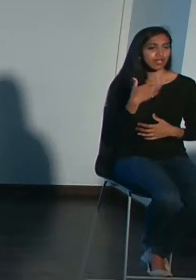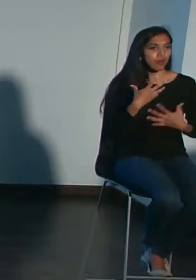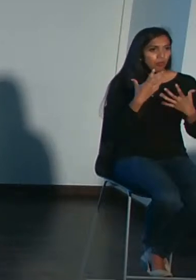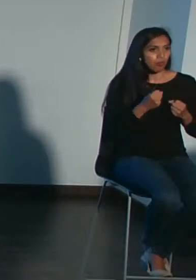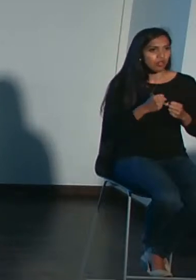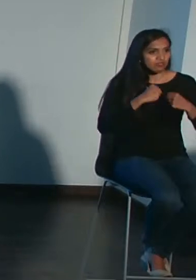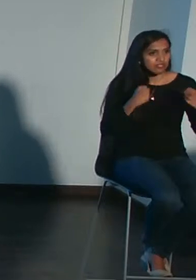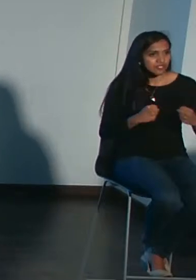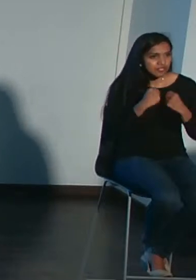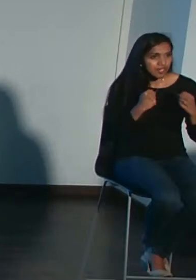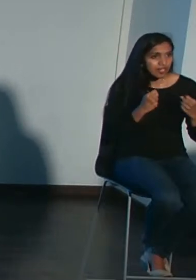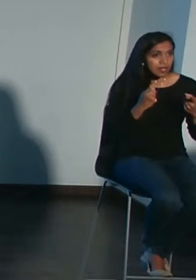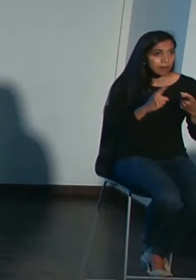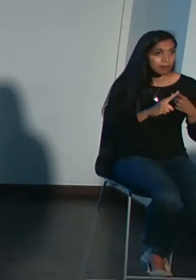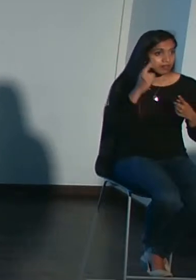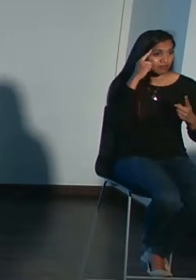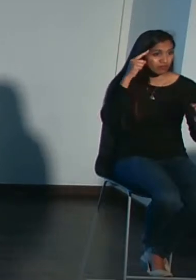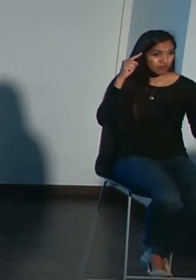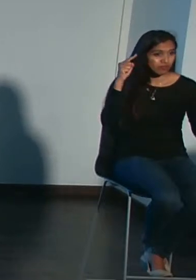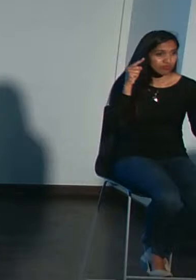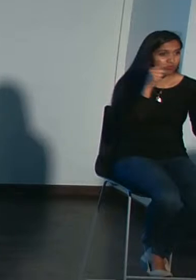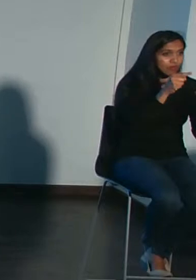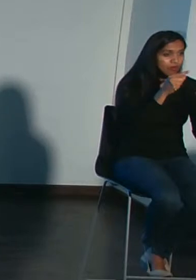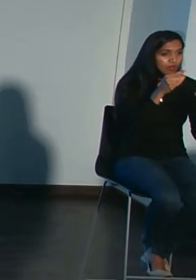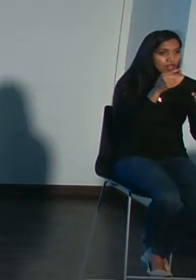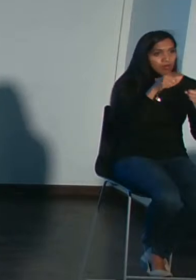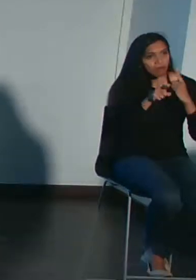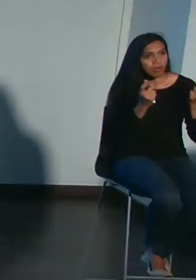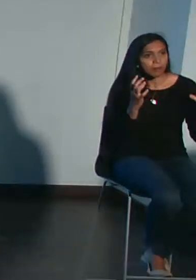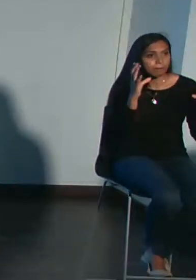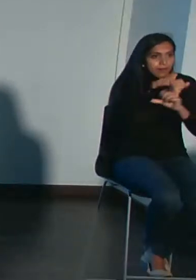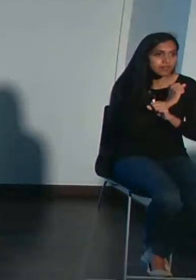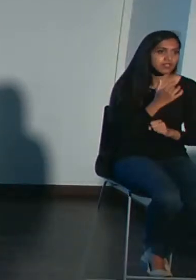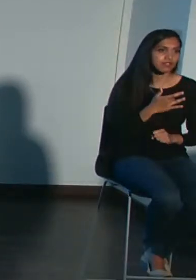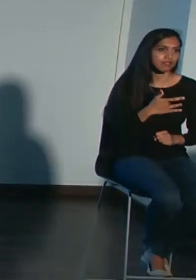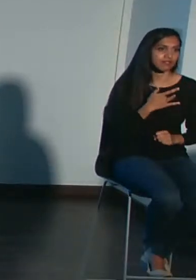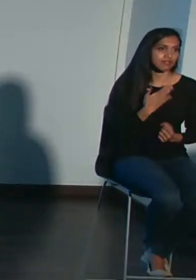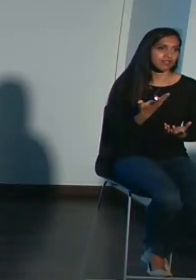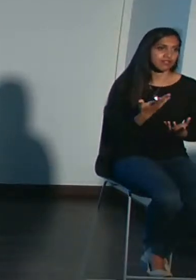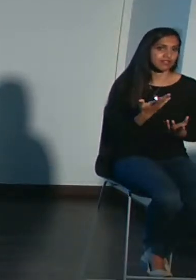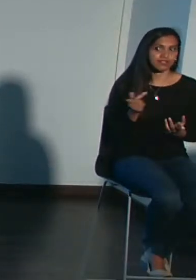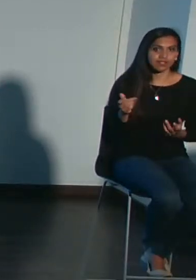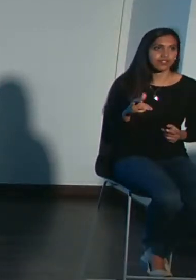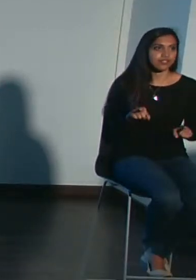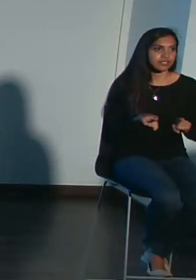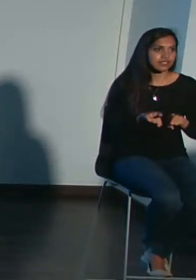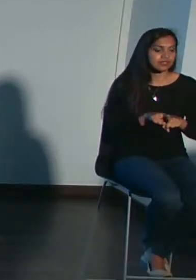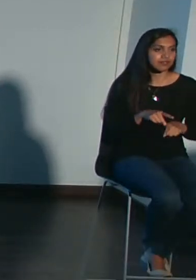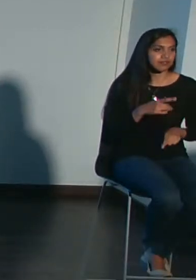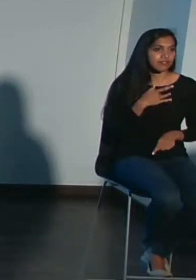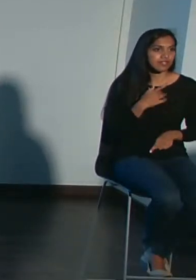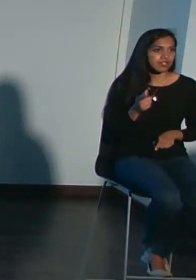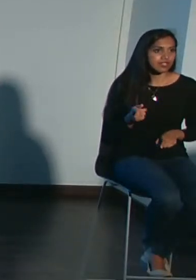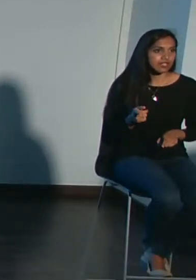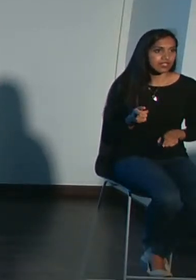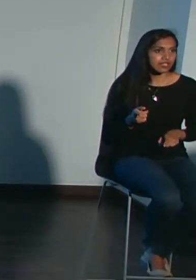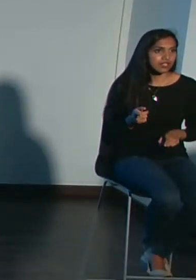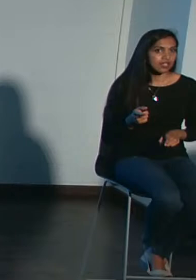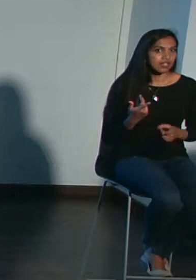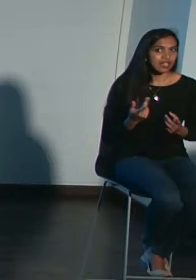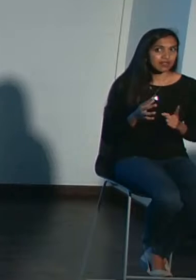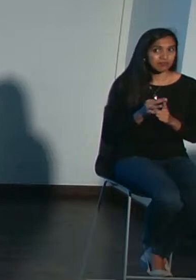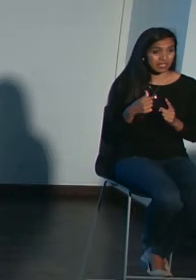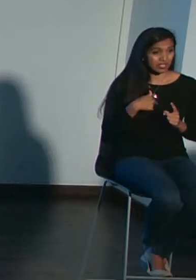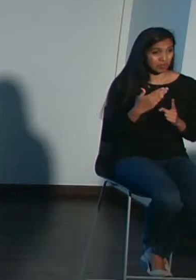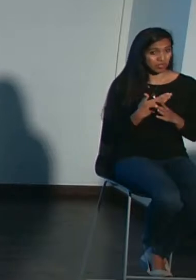doesn't happen in that kind of a way. So I think I'm in that phase where I'm like, I don't want to look at it, or